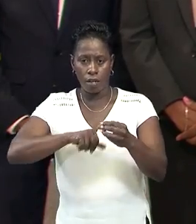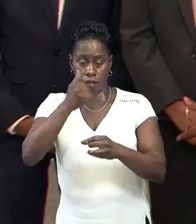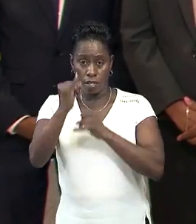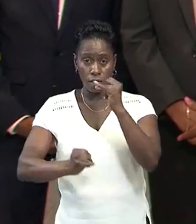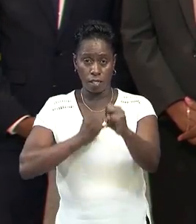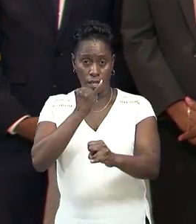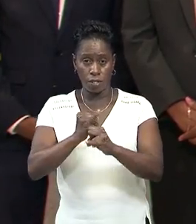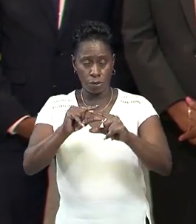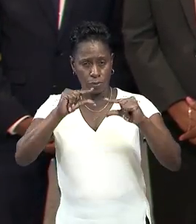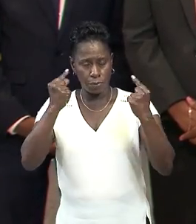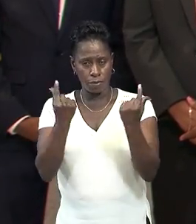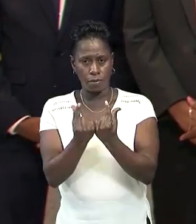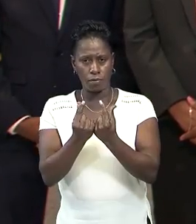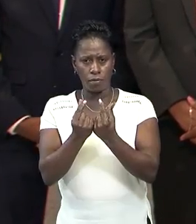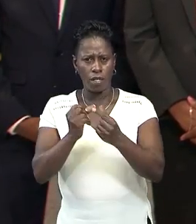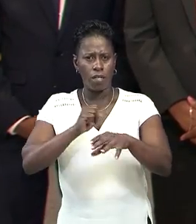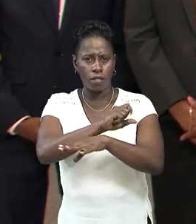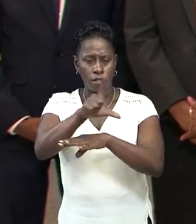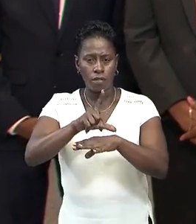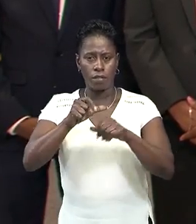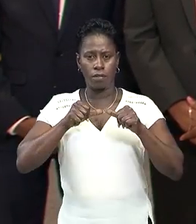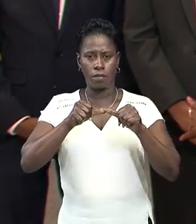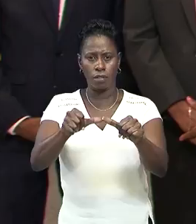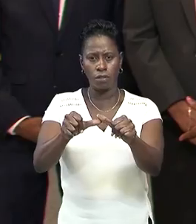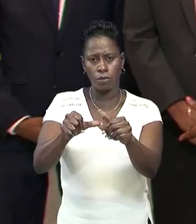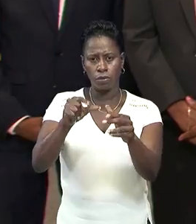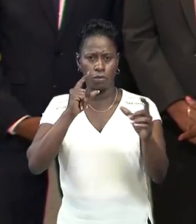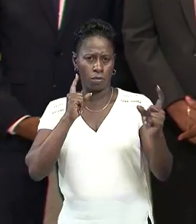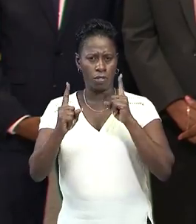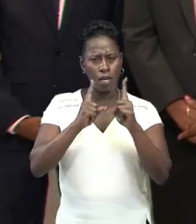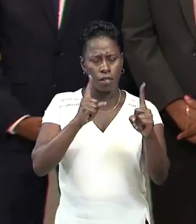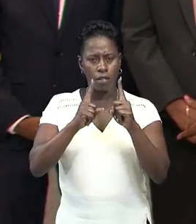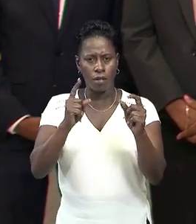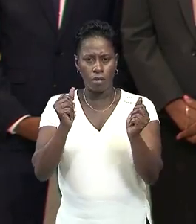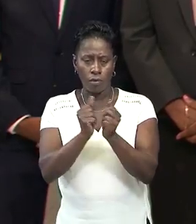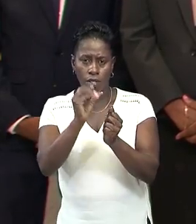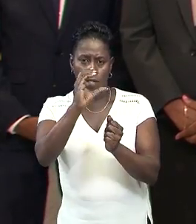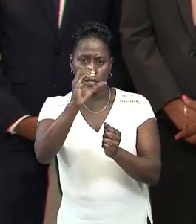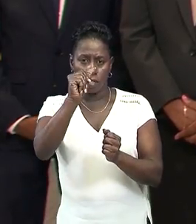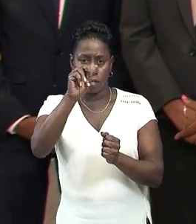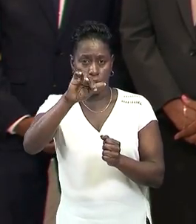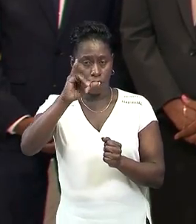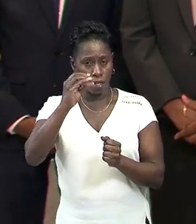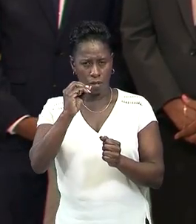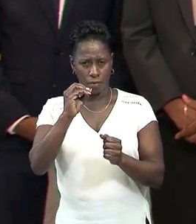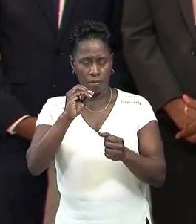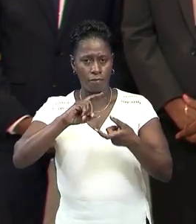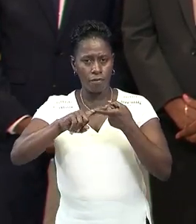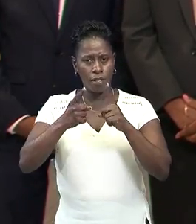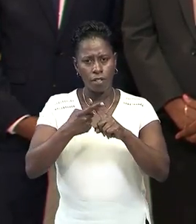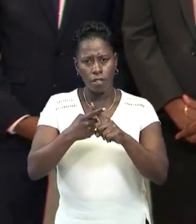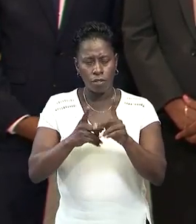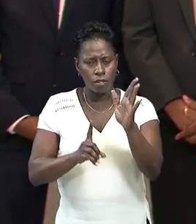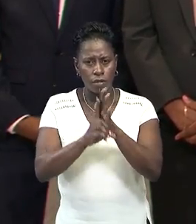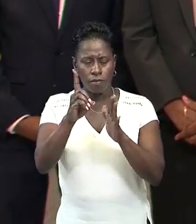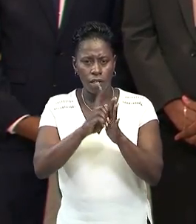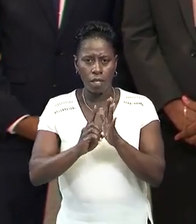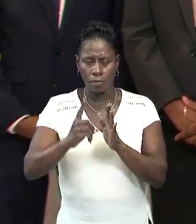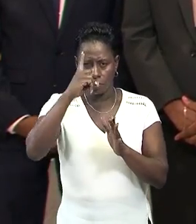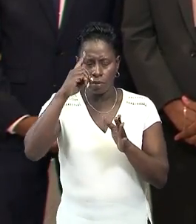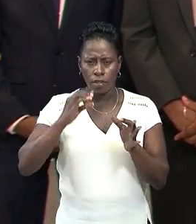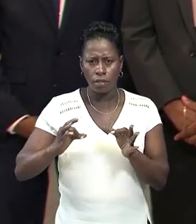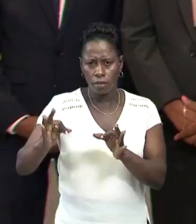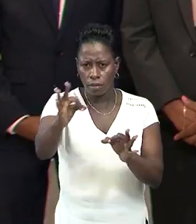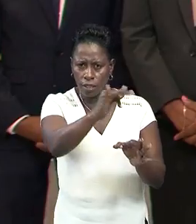agencies. We also continue to have regular dialogue with our CARICOM colleagues in order to develop a harmonized